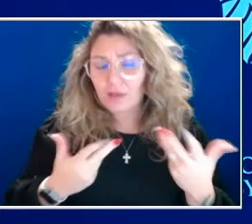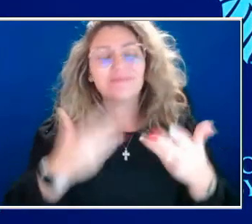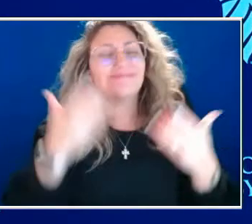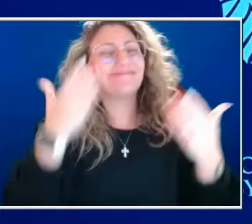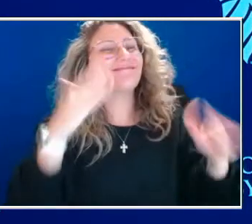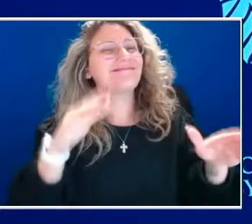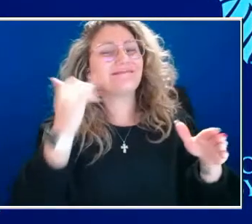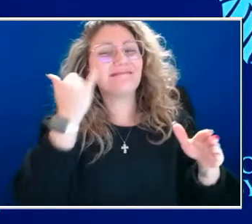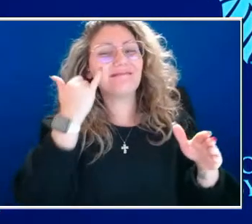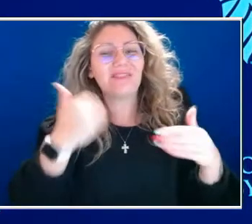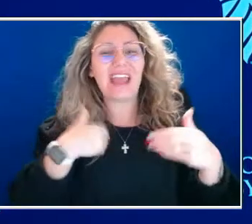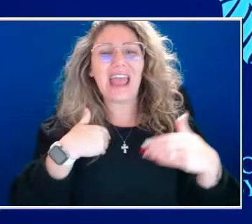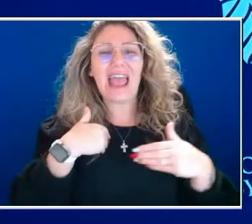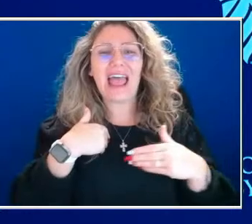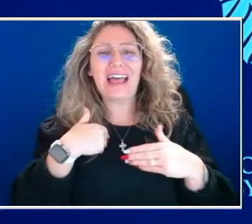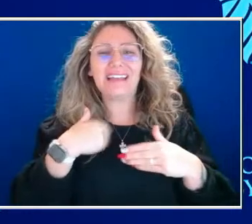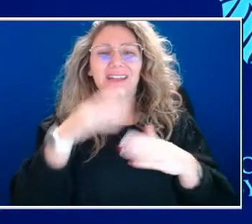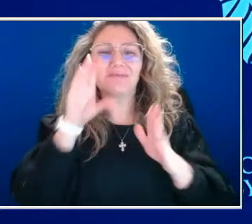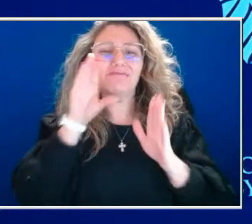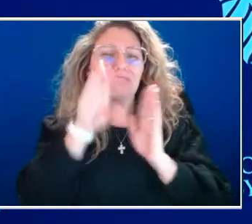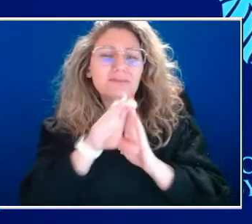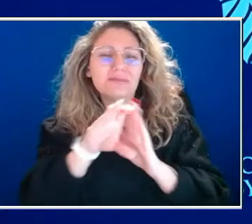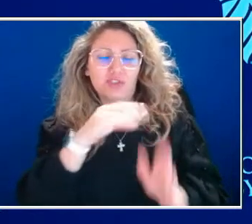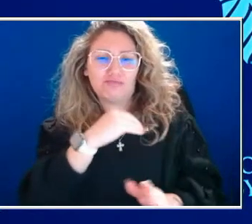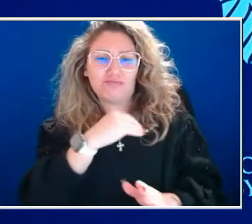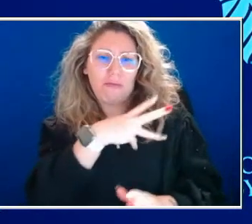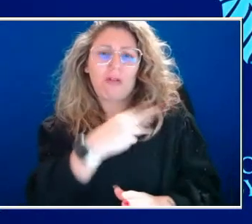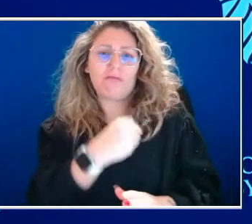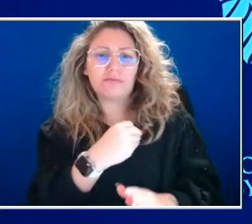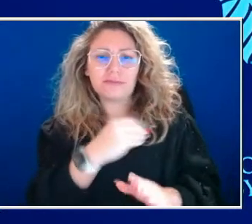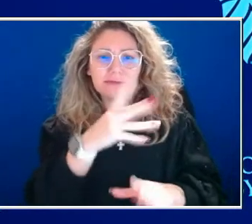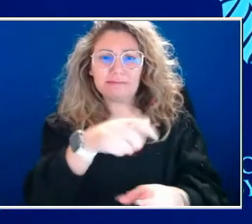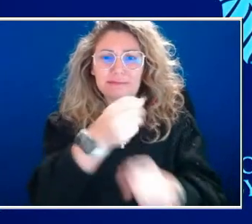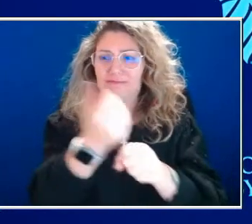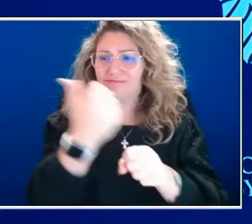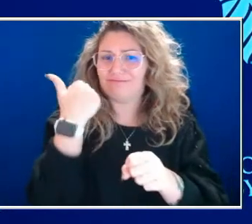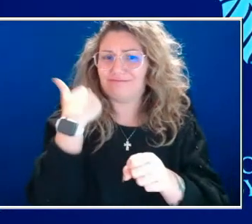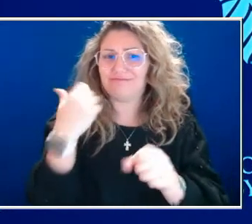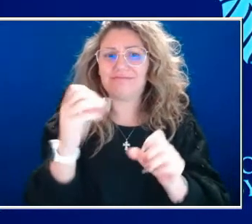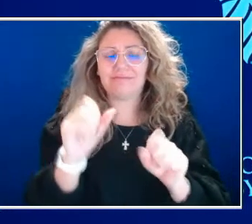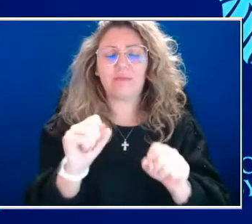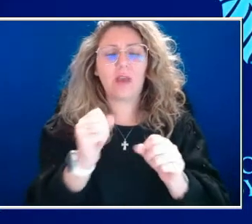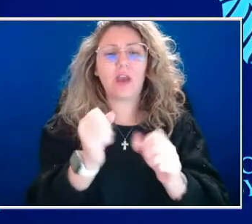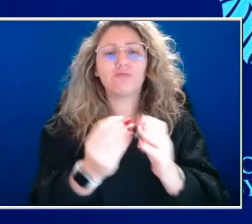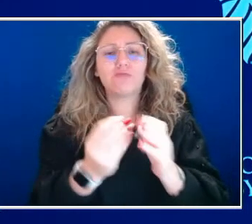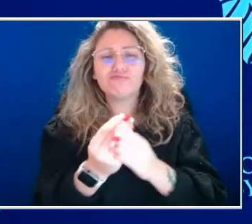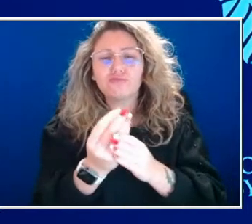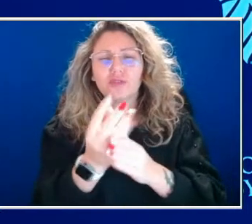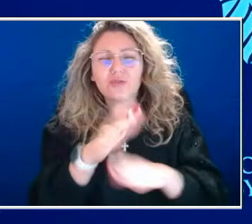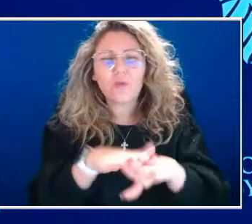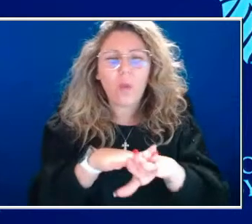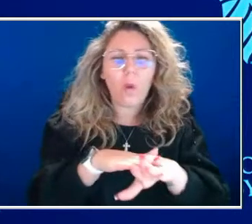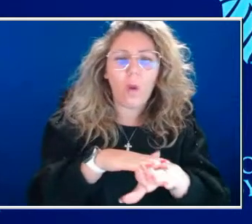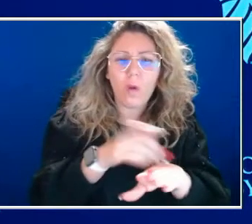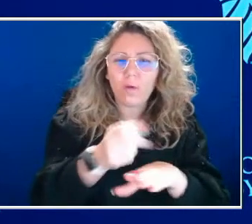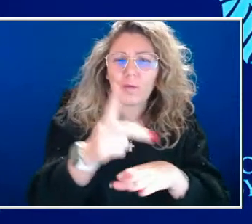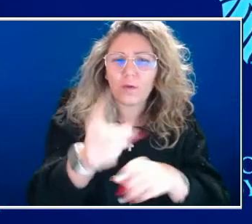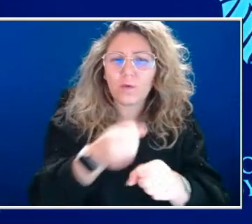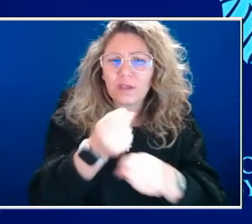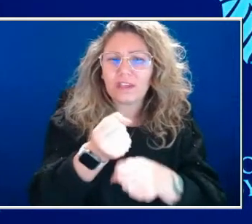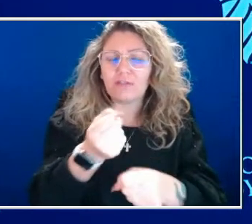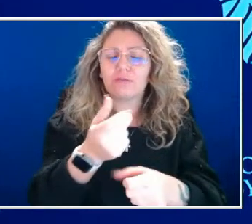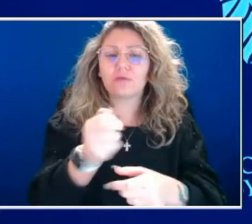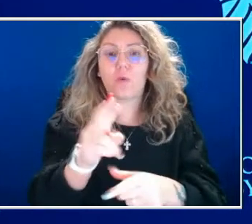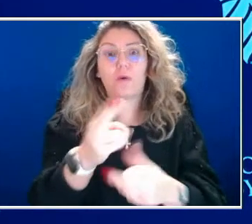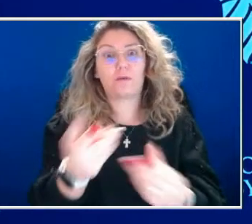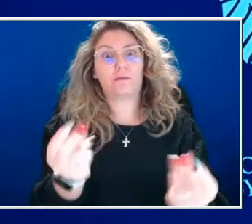imaging that was done years before. The aneurysm can grow slowly over a couple of years, or it can grow rapidly.